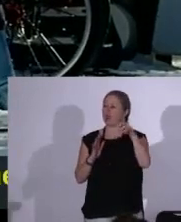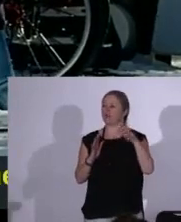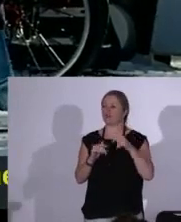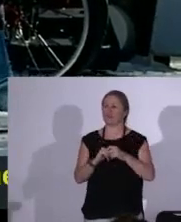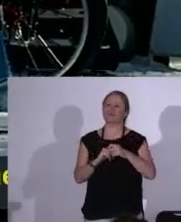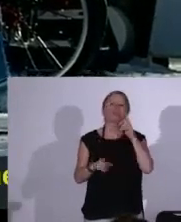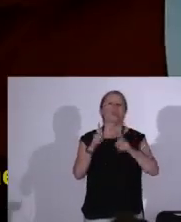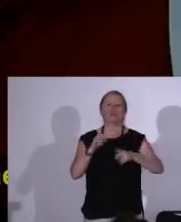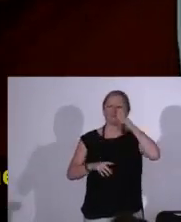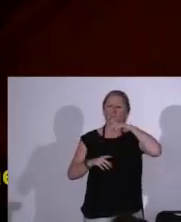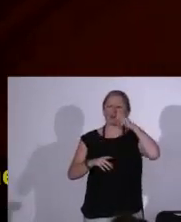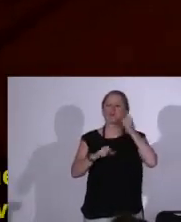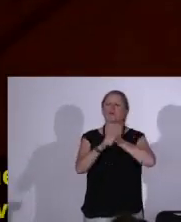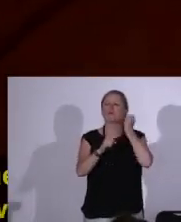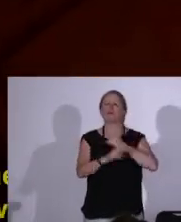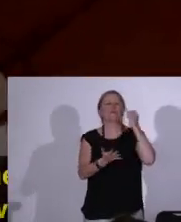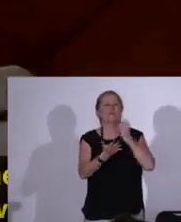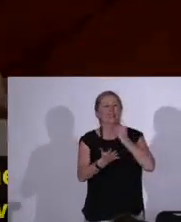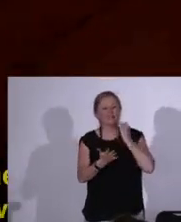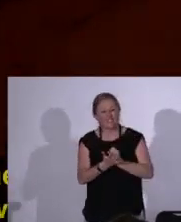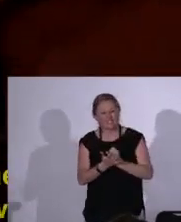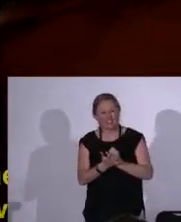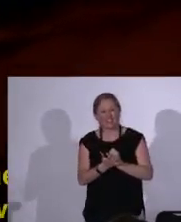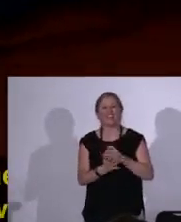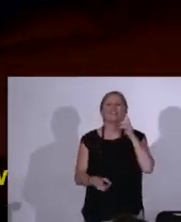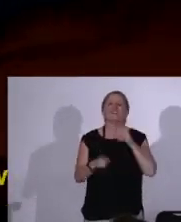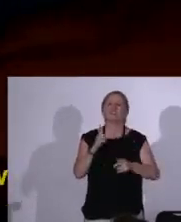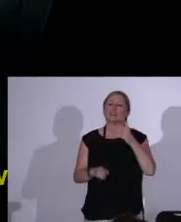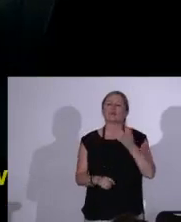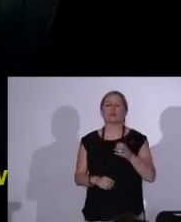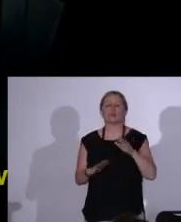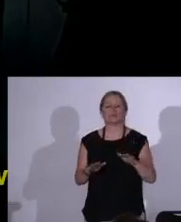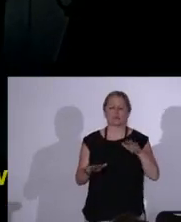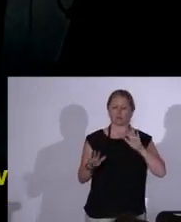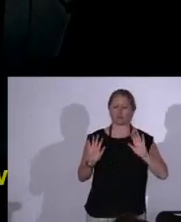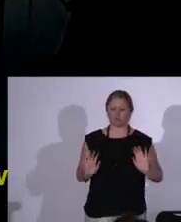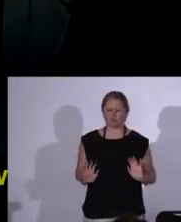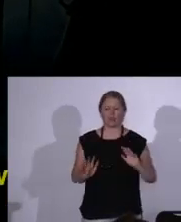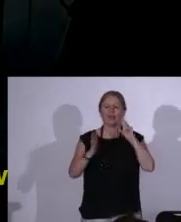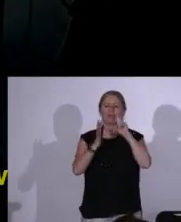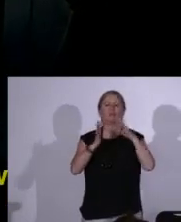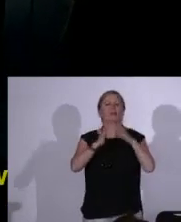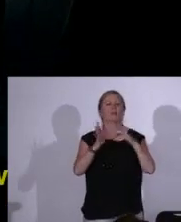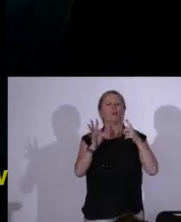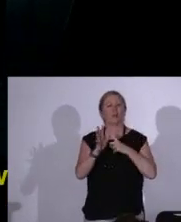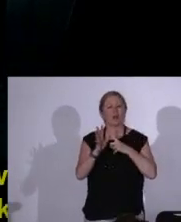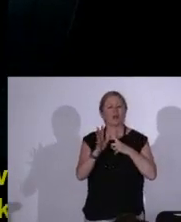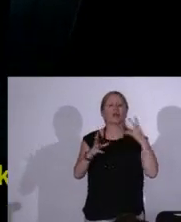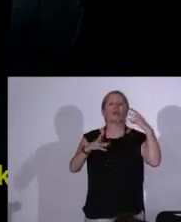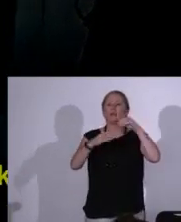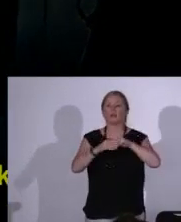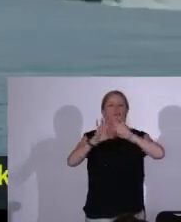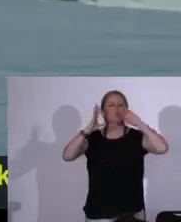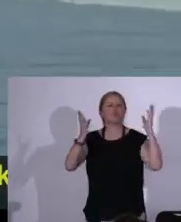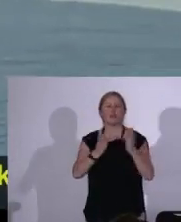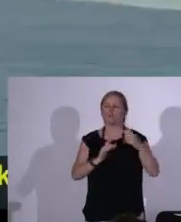a few mistakes, and you've also sometimes got to take a step back. Something like DWA, it embodies everything